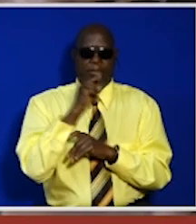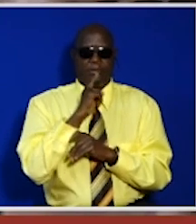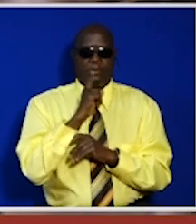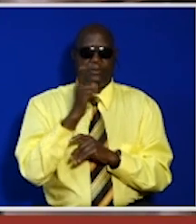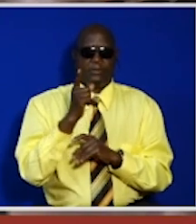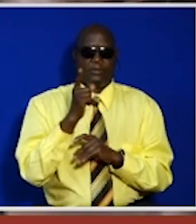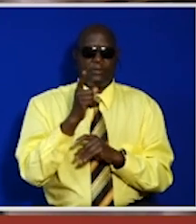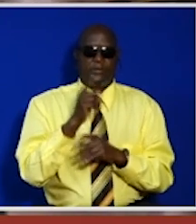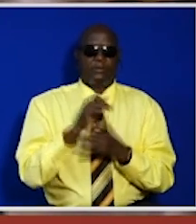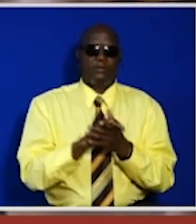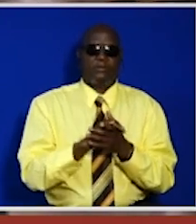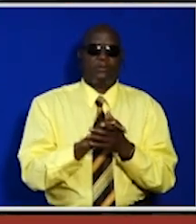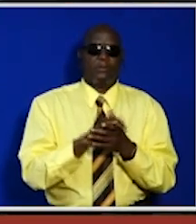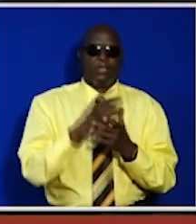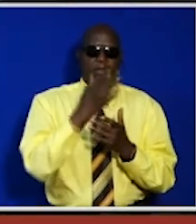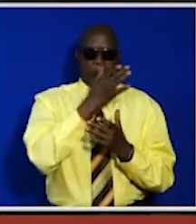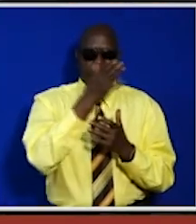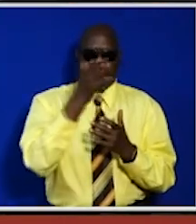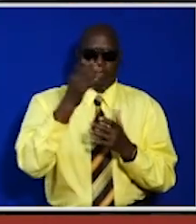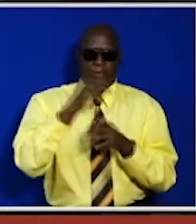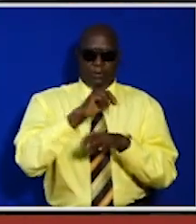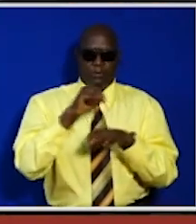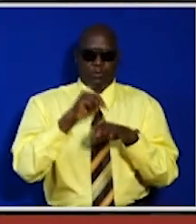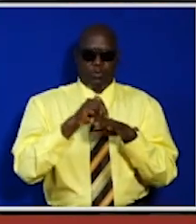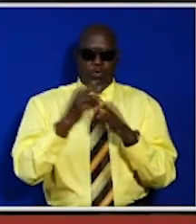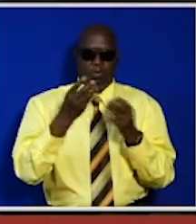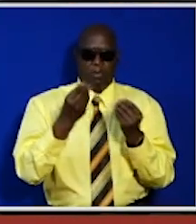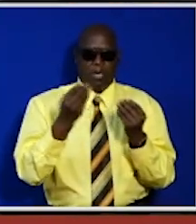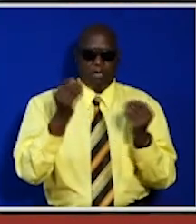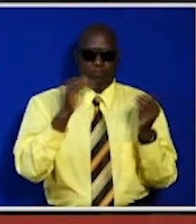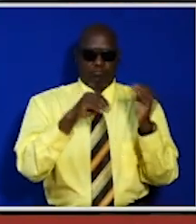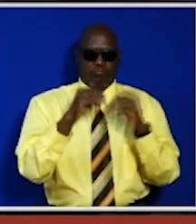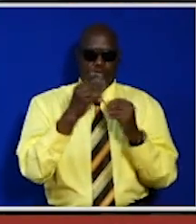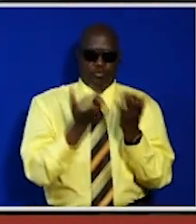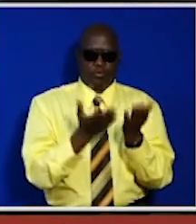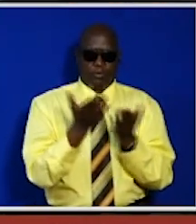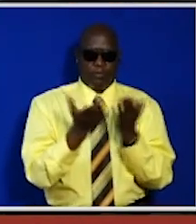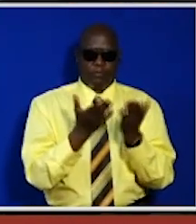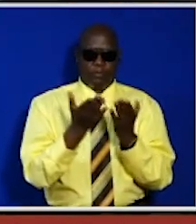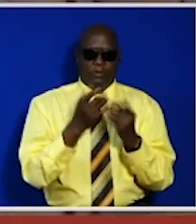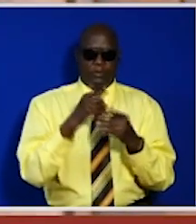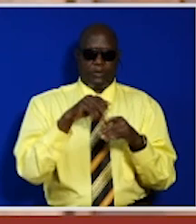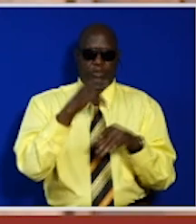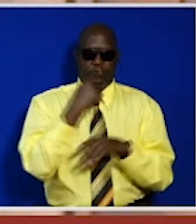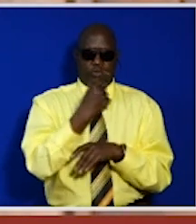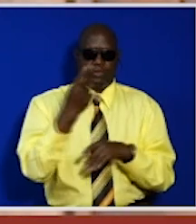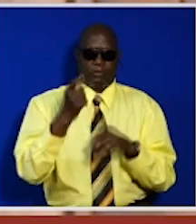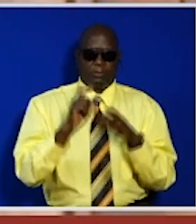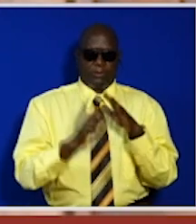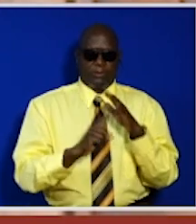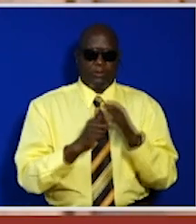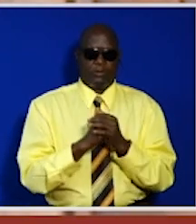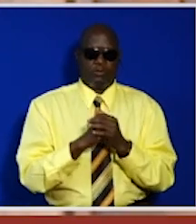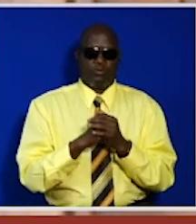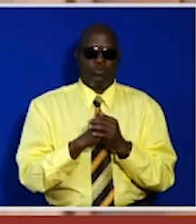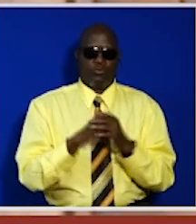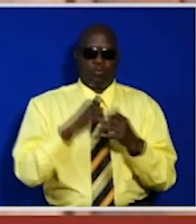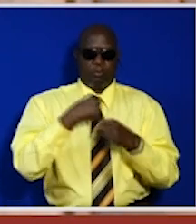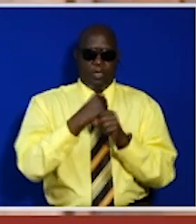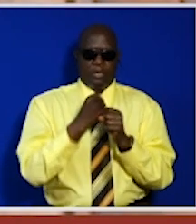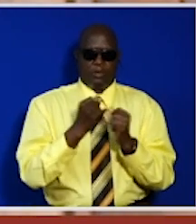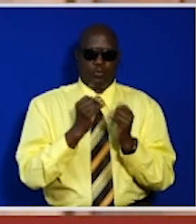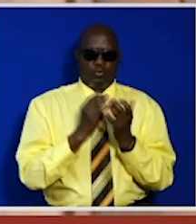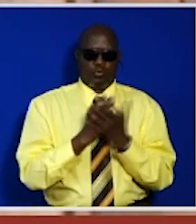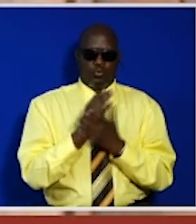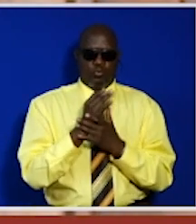kitaifa kutoa pesa bila kuchelewa ili kuimarisha utoaji wa huduma katika wizara zote. To ensure seamless implementation,